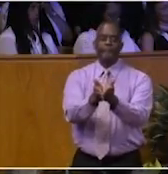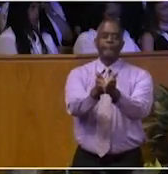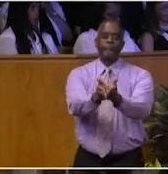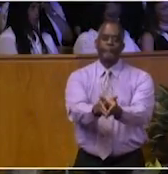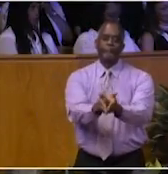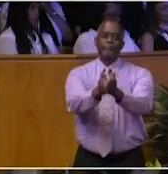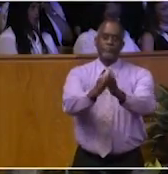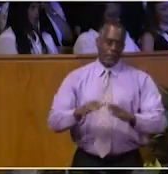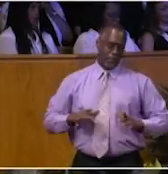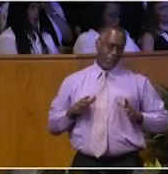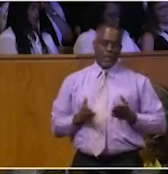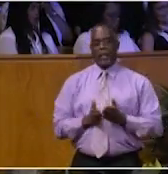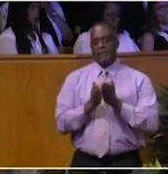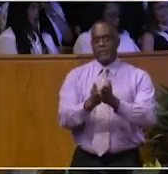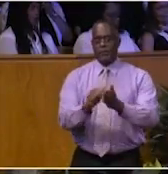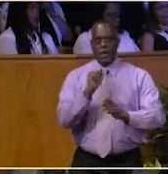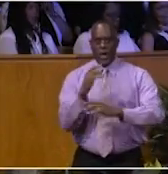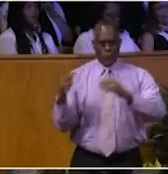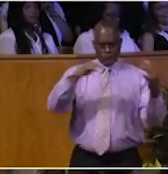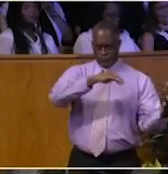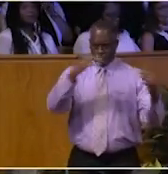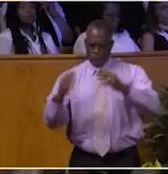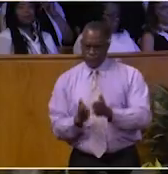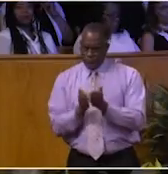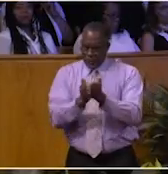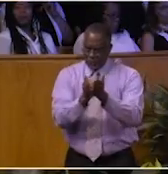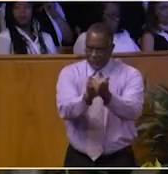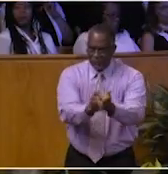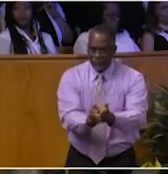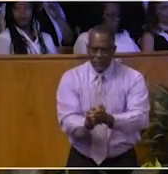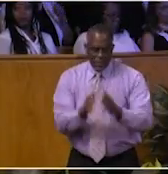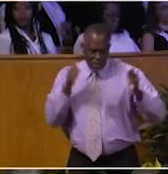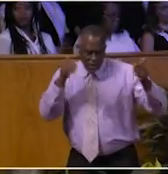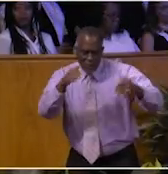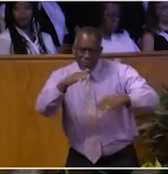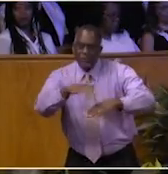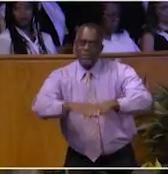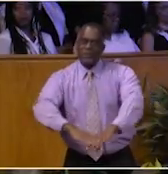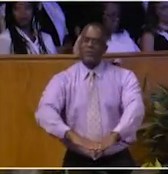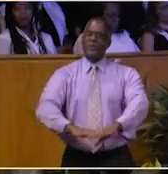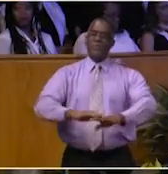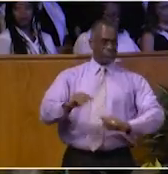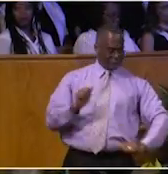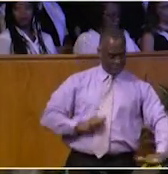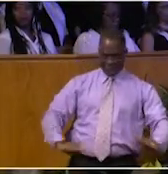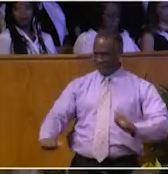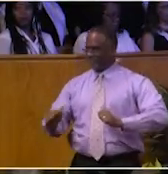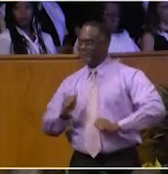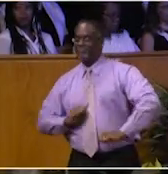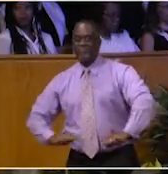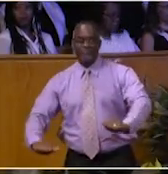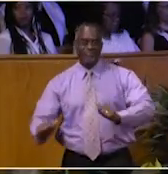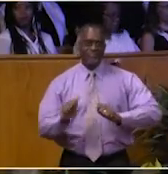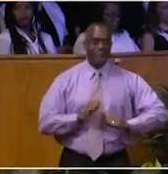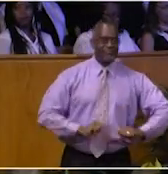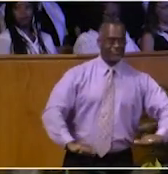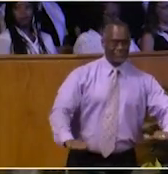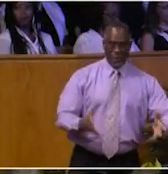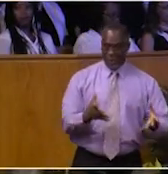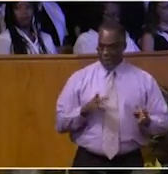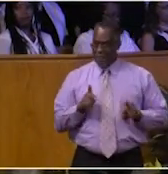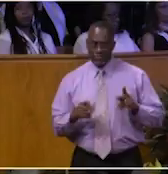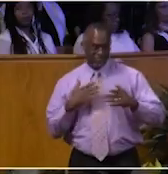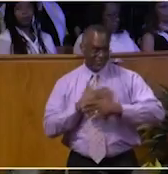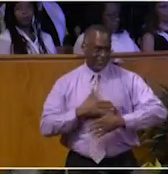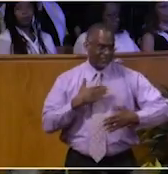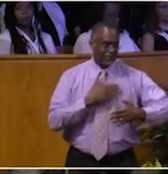battleships. They're focused more on entertaining members than preparing them and arming them with